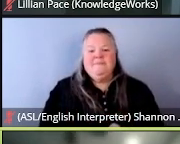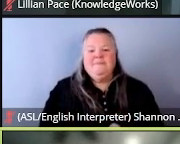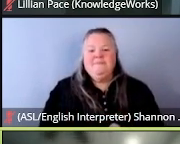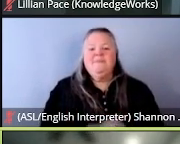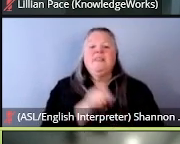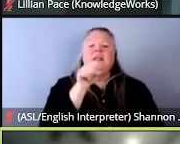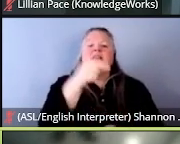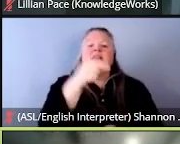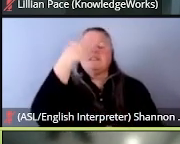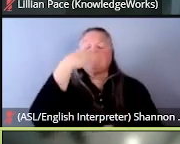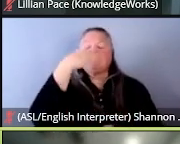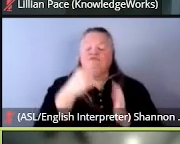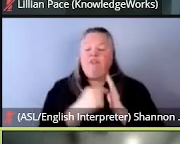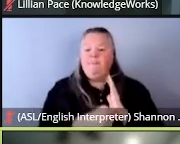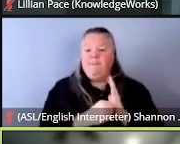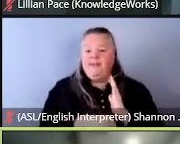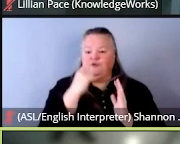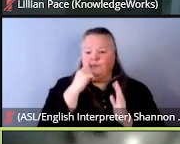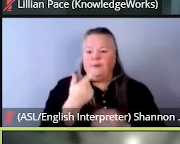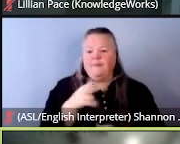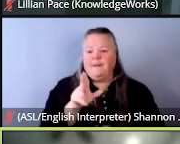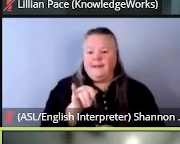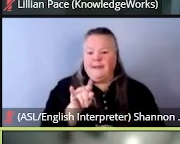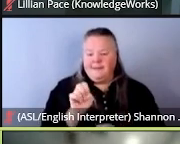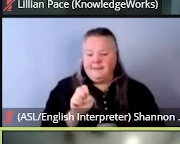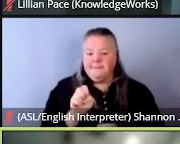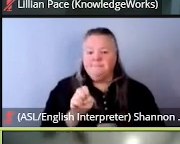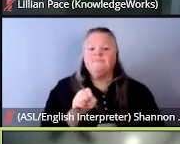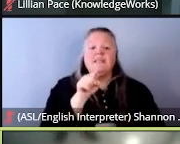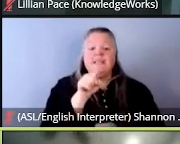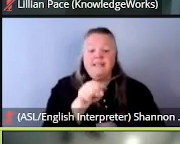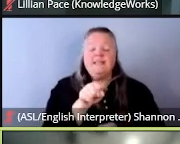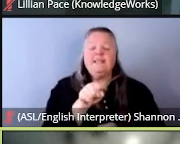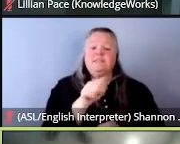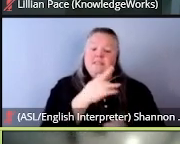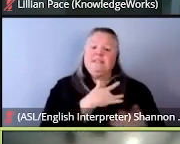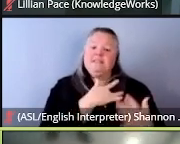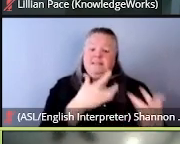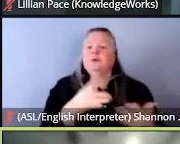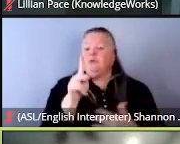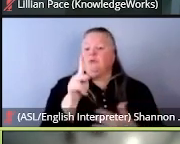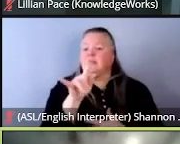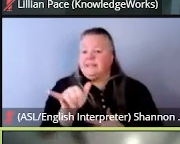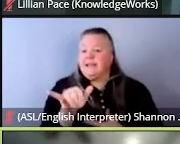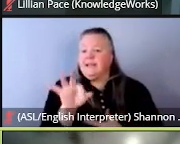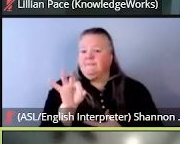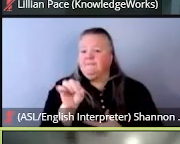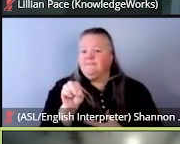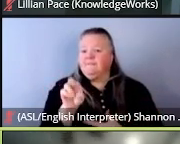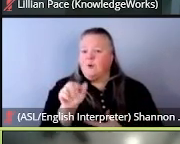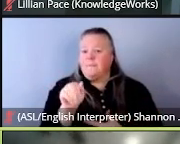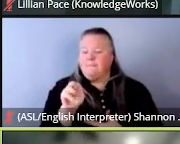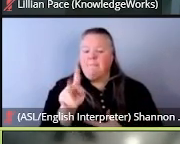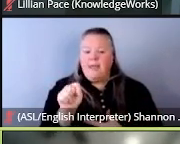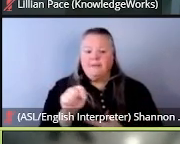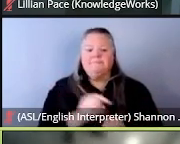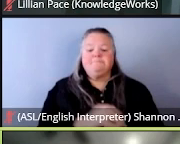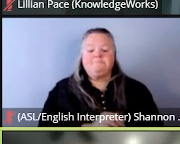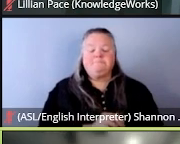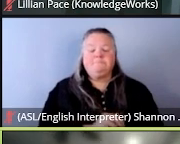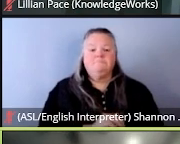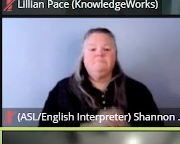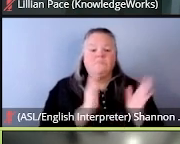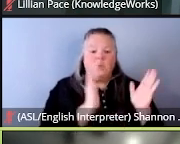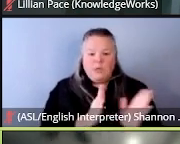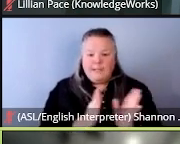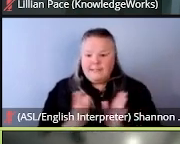page of the guide here. So it's very much formatted within Kentucky's pretty typical structures. You can see here, this is how it's